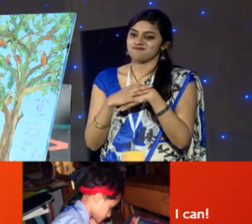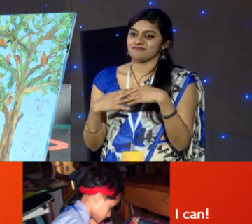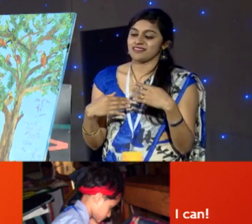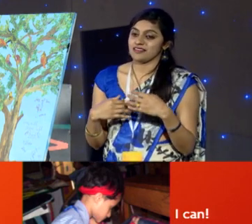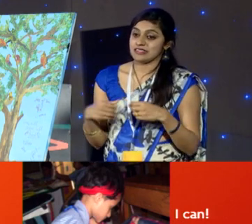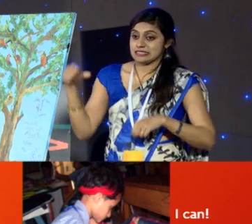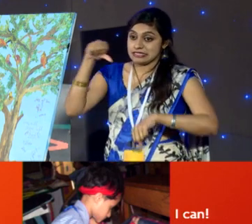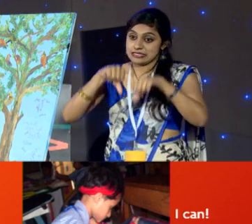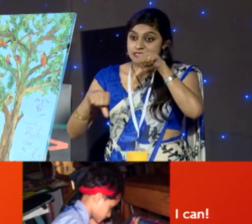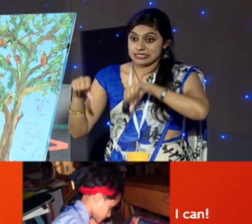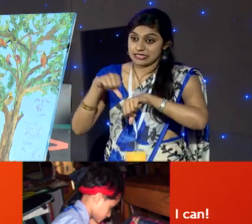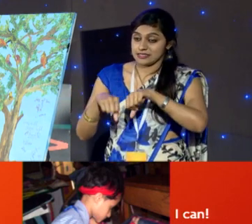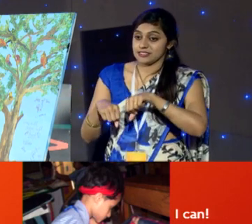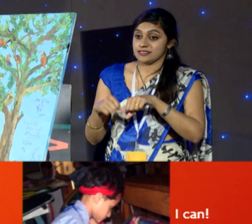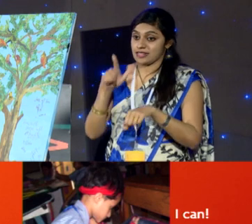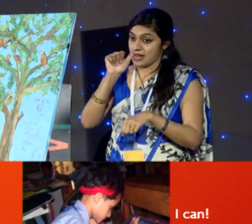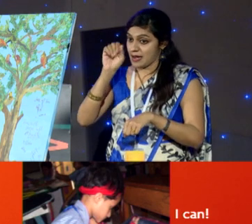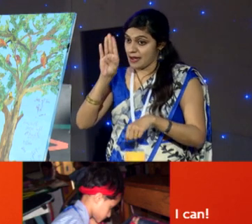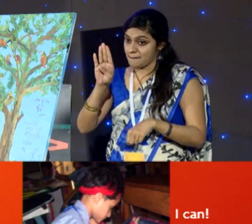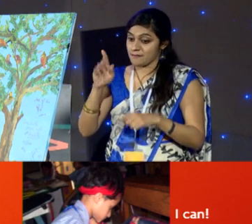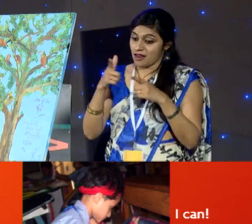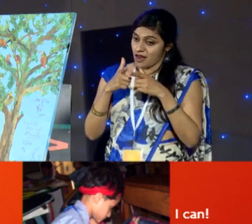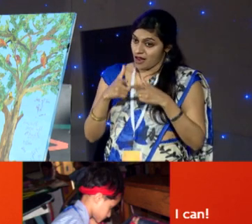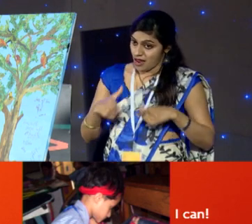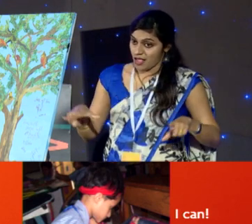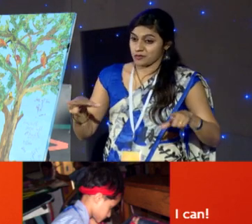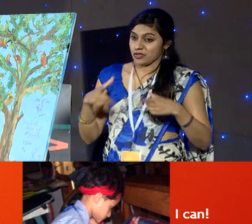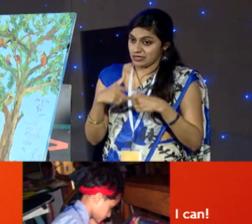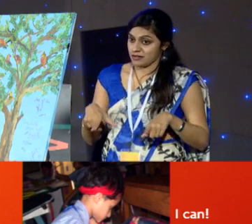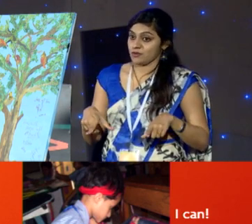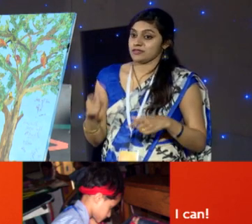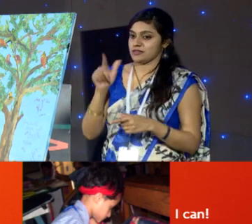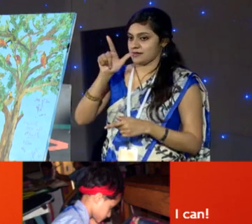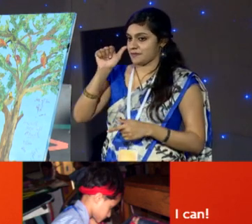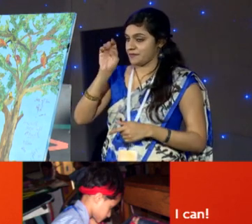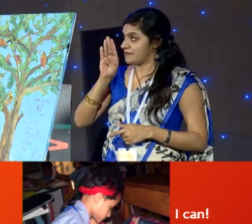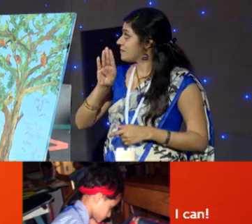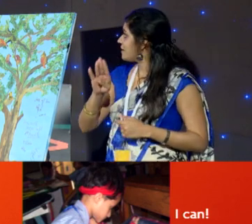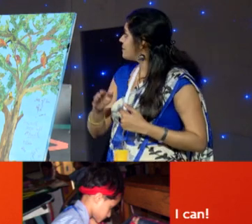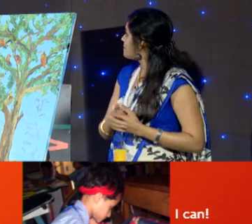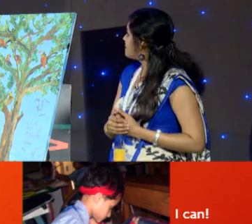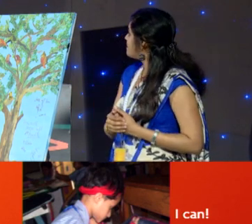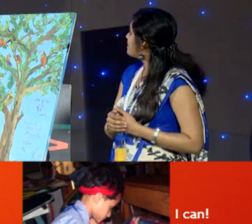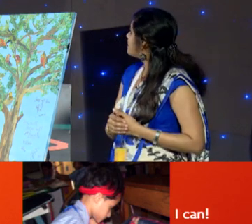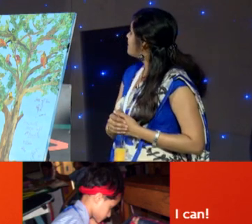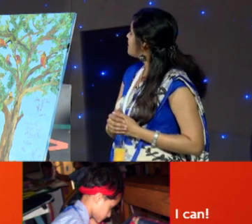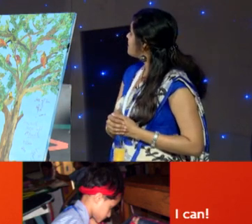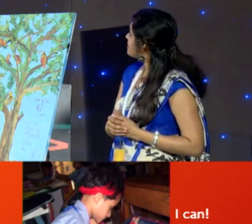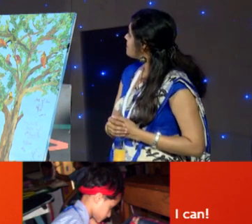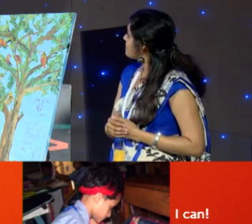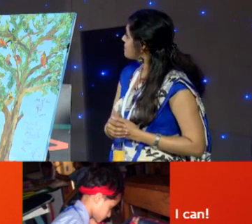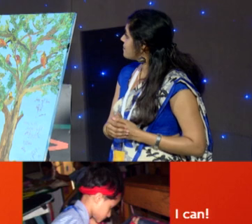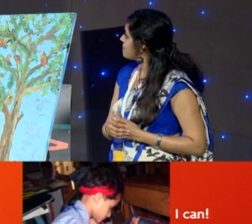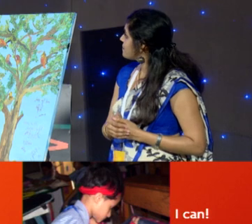lab, we have a language lab, we also have computer labs. And here is Nishtha, our pride, who